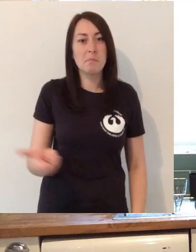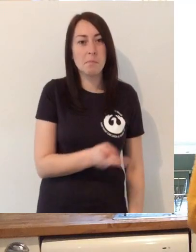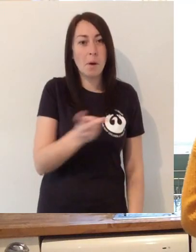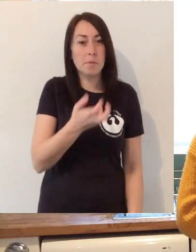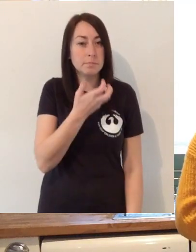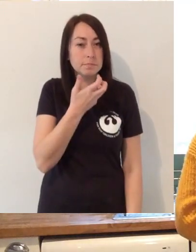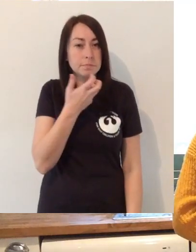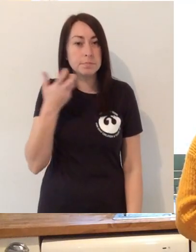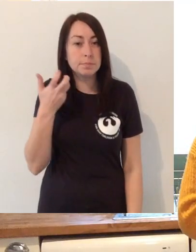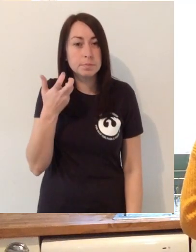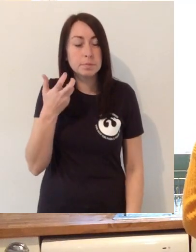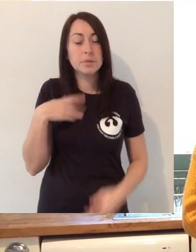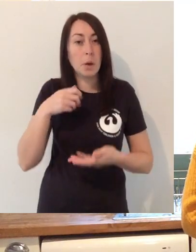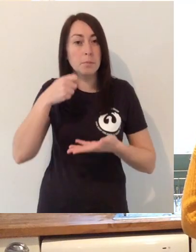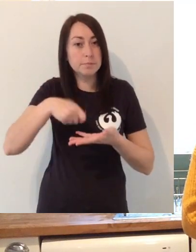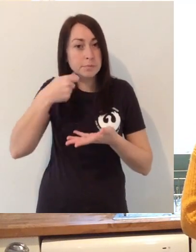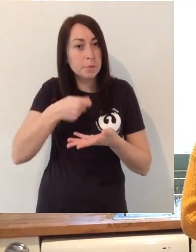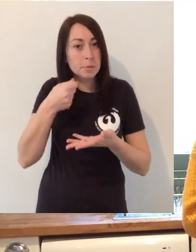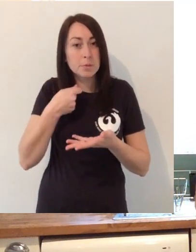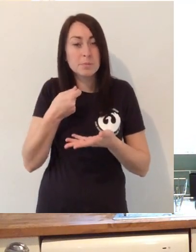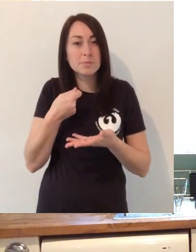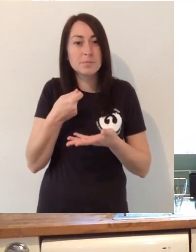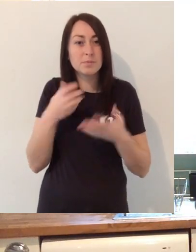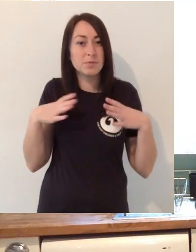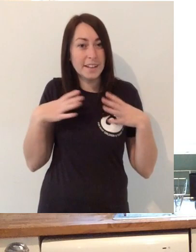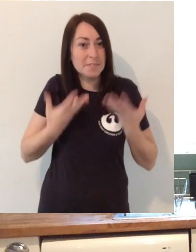And as they've both just come off of the heat, they can be served up straight away.